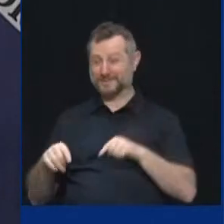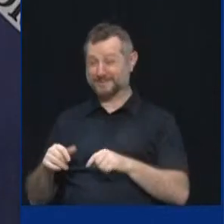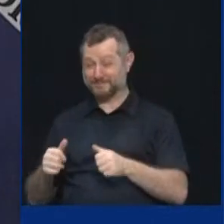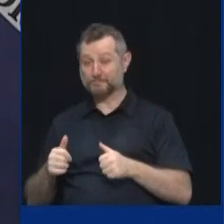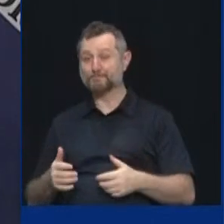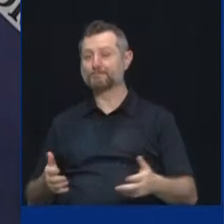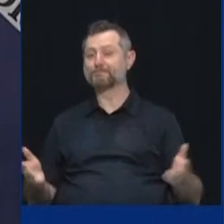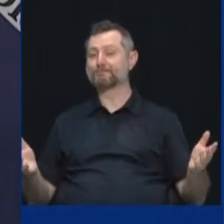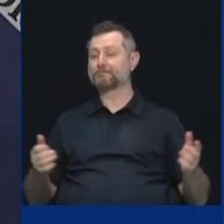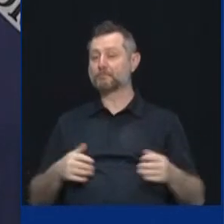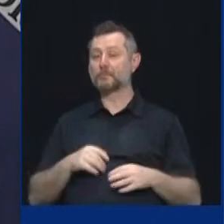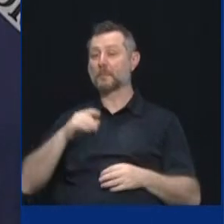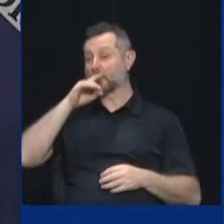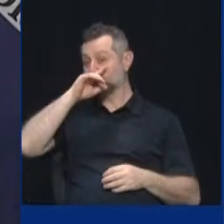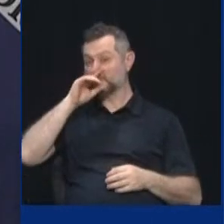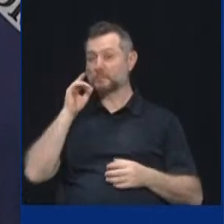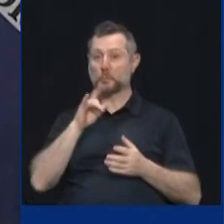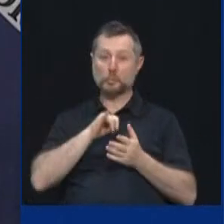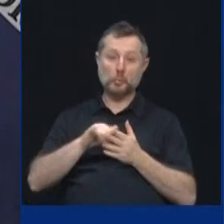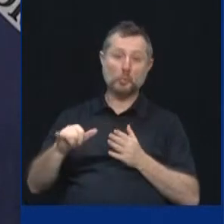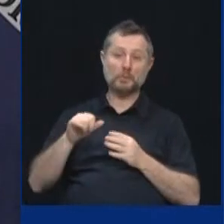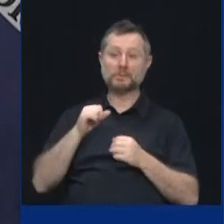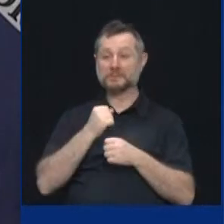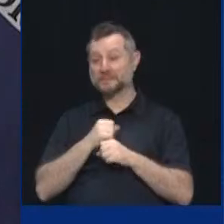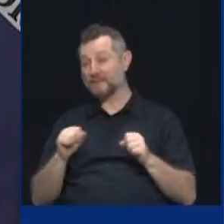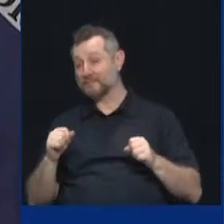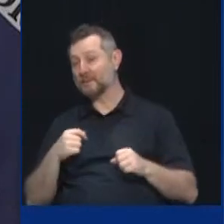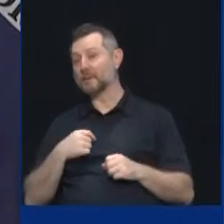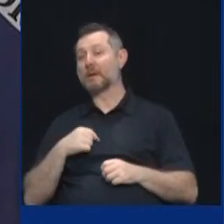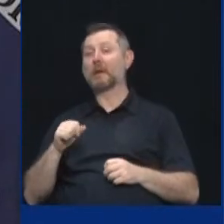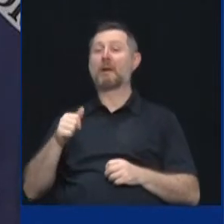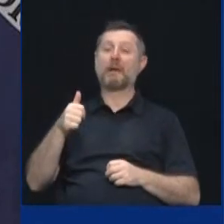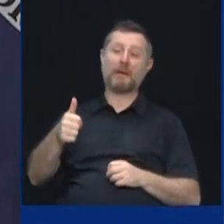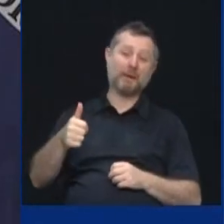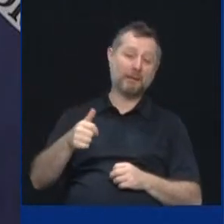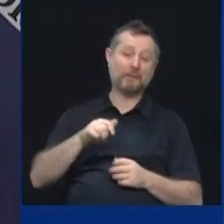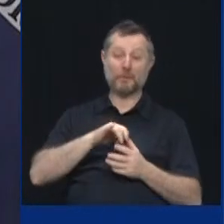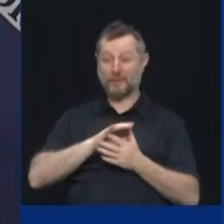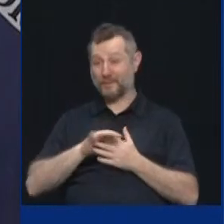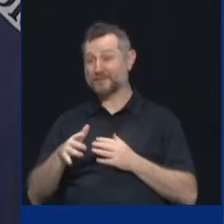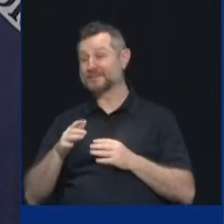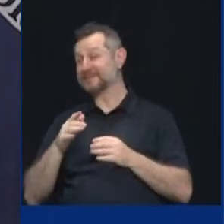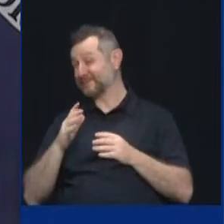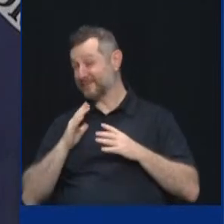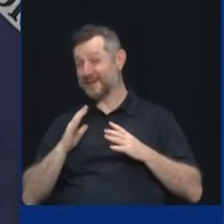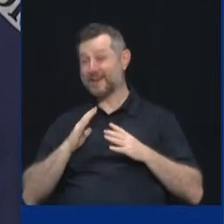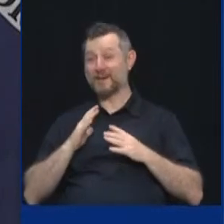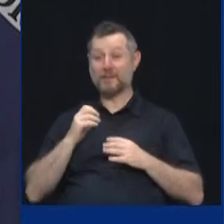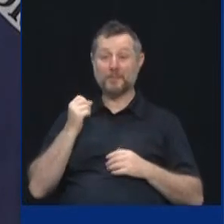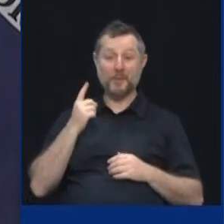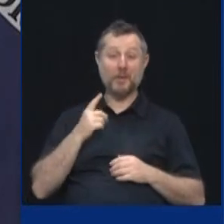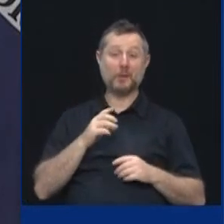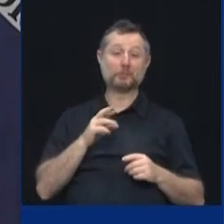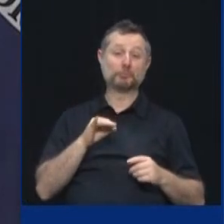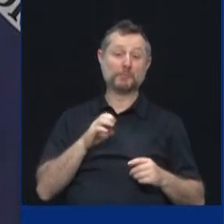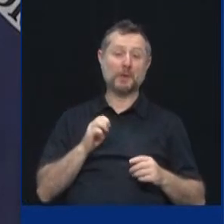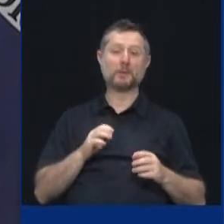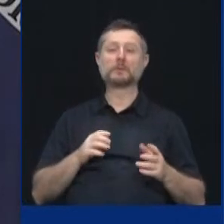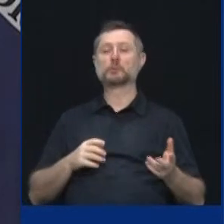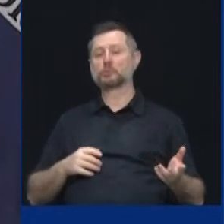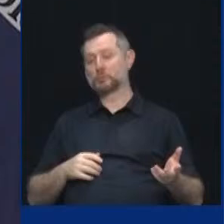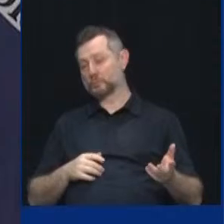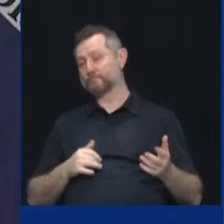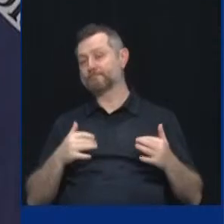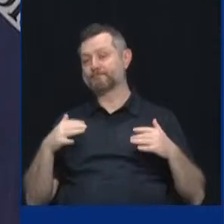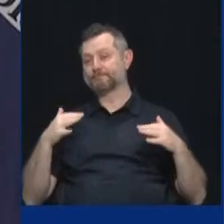Oh, New York State is safe? Oh, maybe it's safe from COVID, but it's not safe from crime.